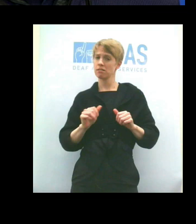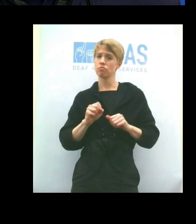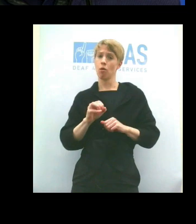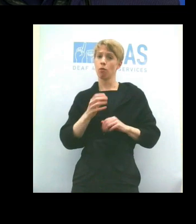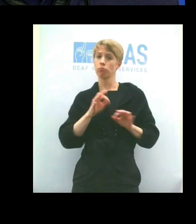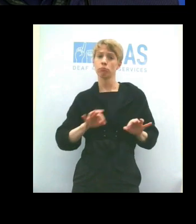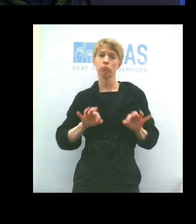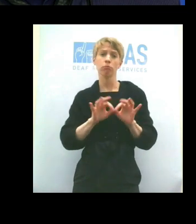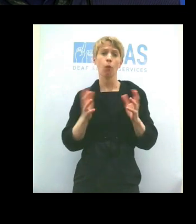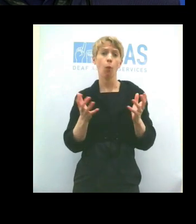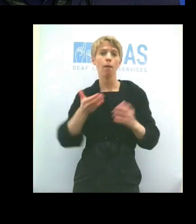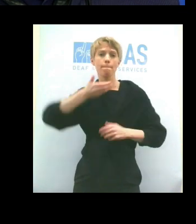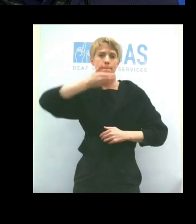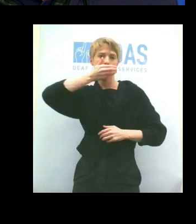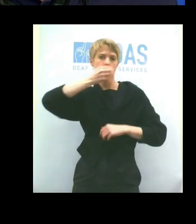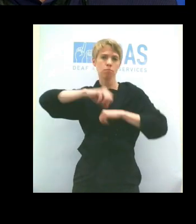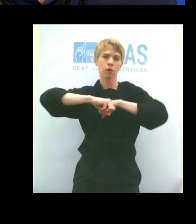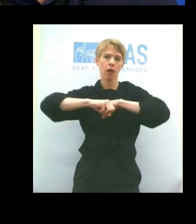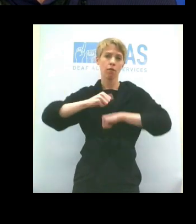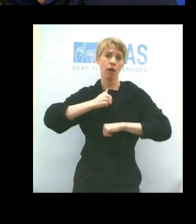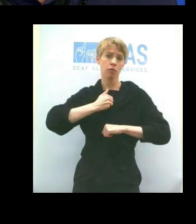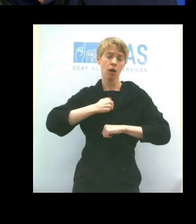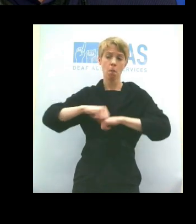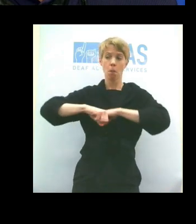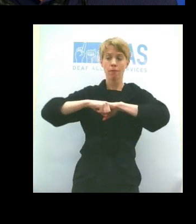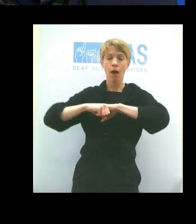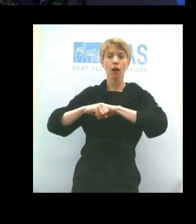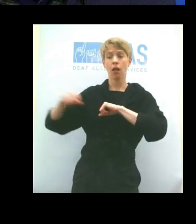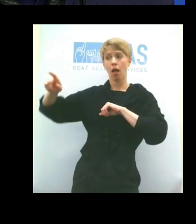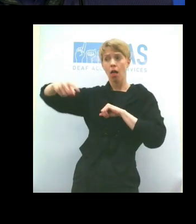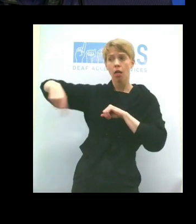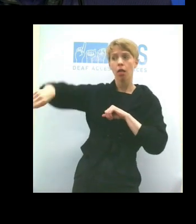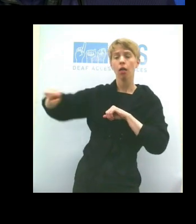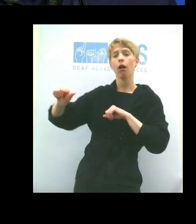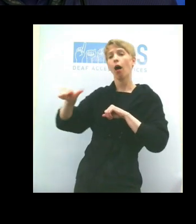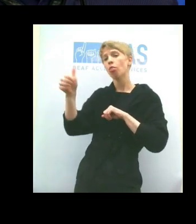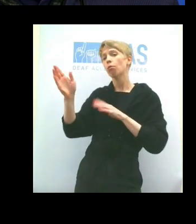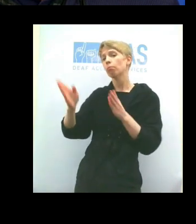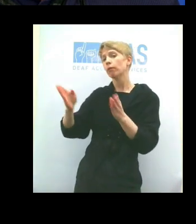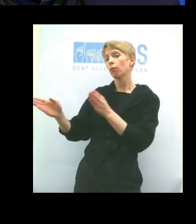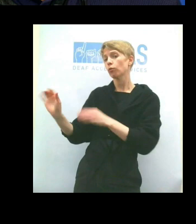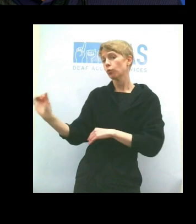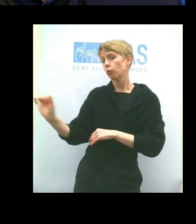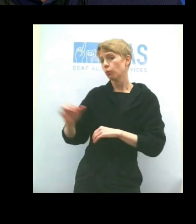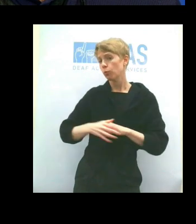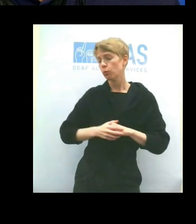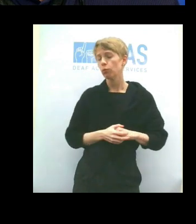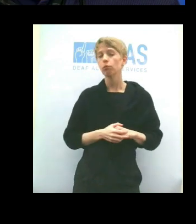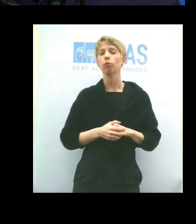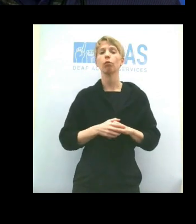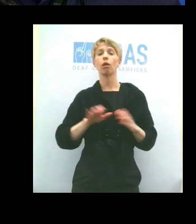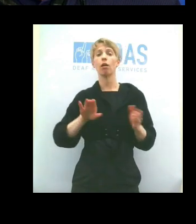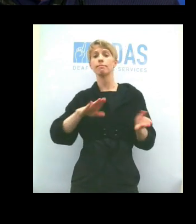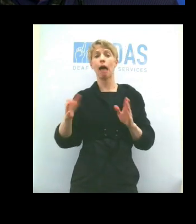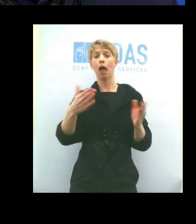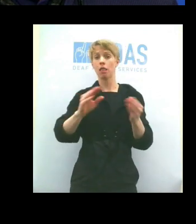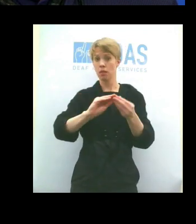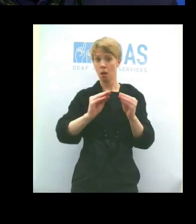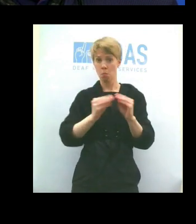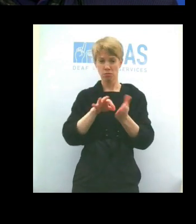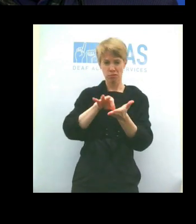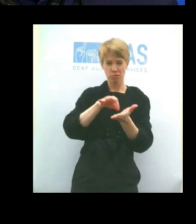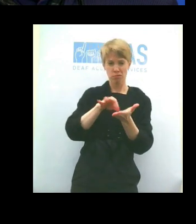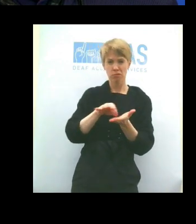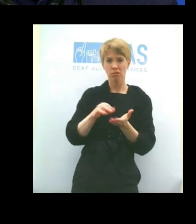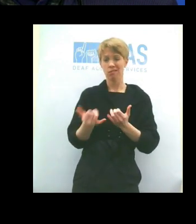and we also do that to protect ourselves, but to protect other people. Mortality data through this morning,